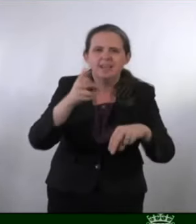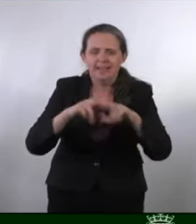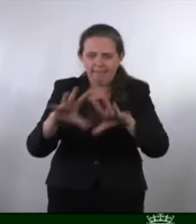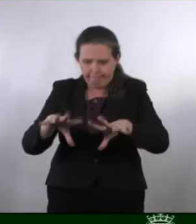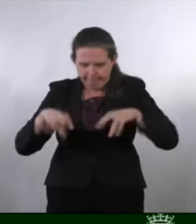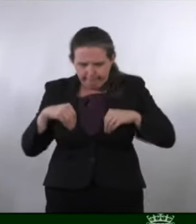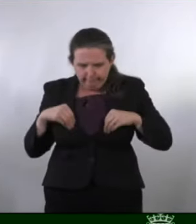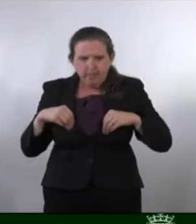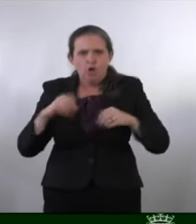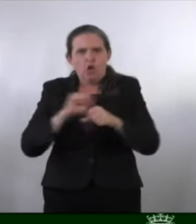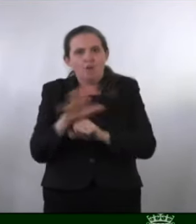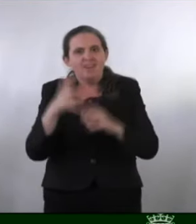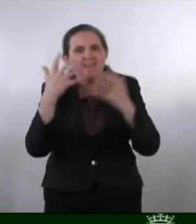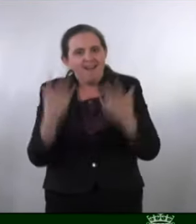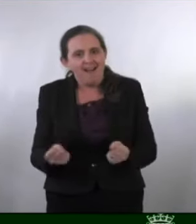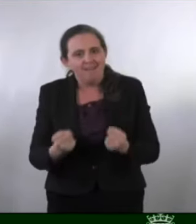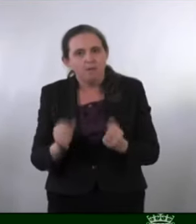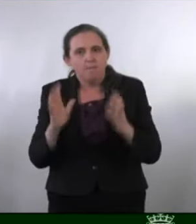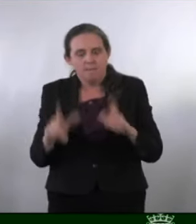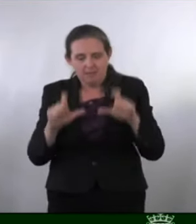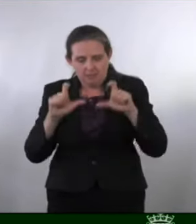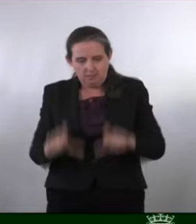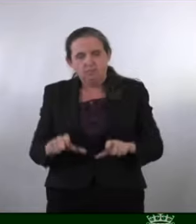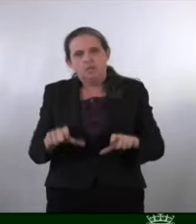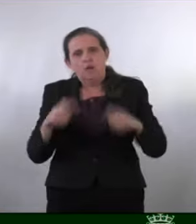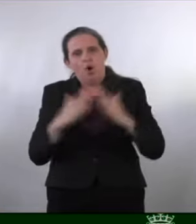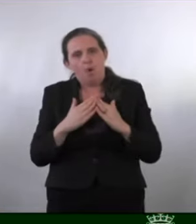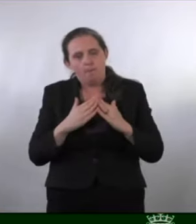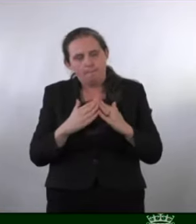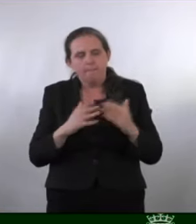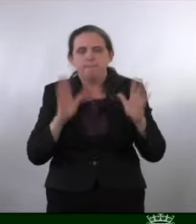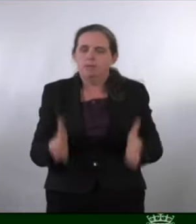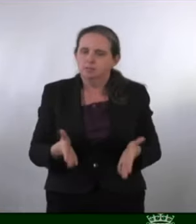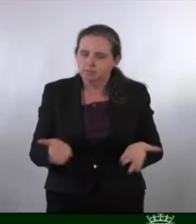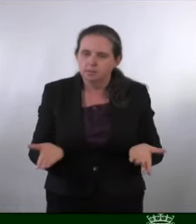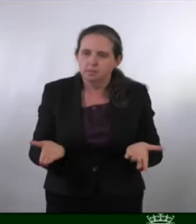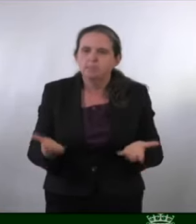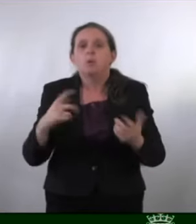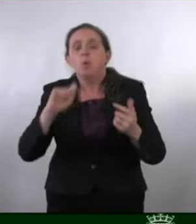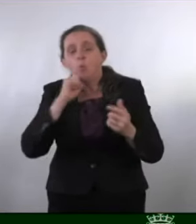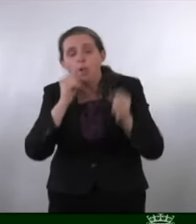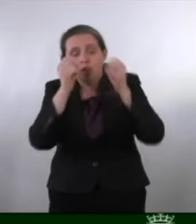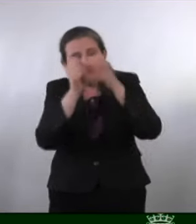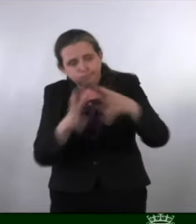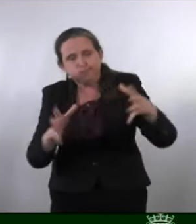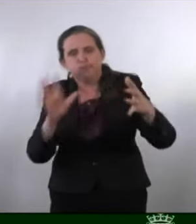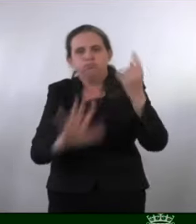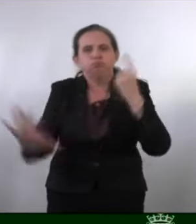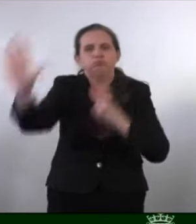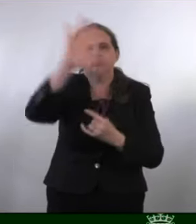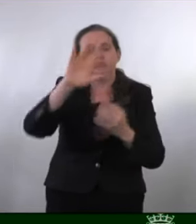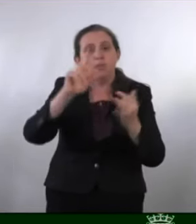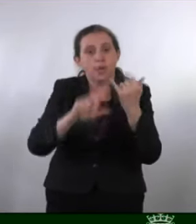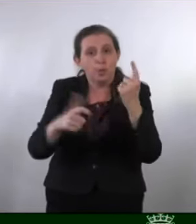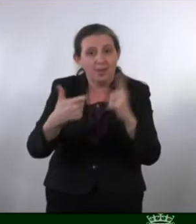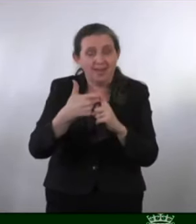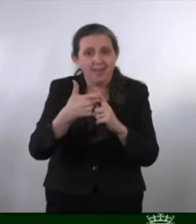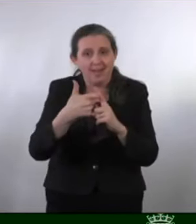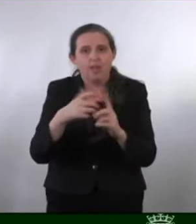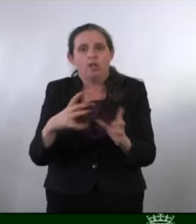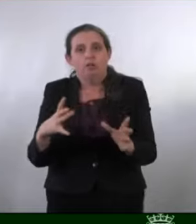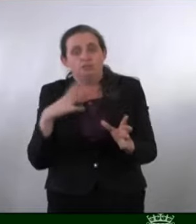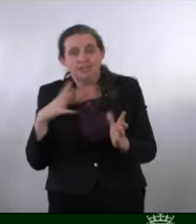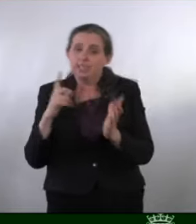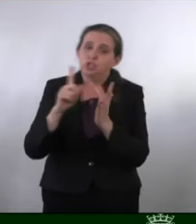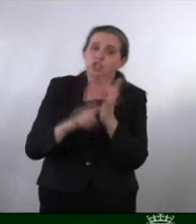extended across the health system next month and to the whole of England from January. And of course, we're working with